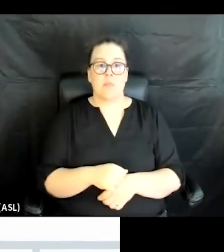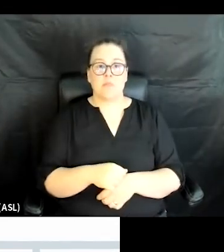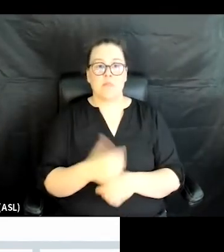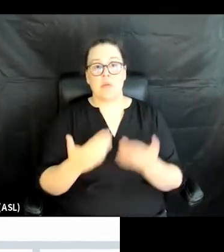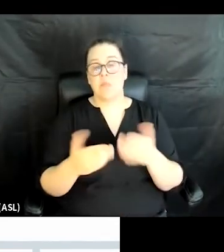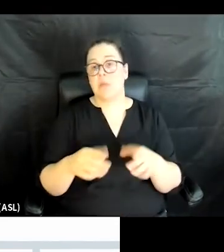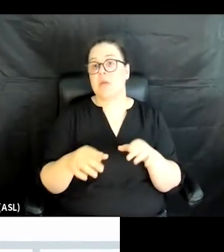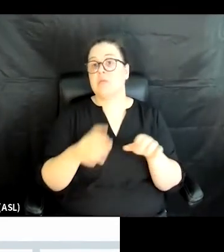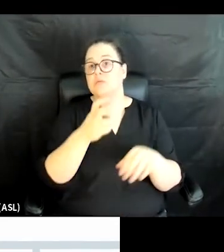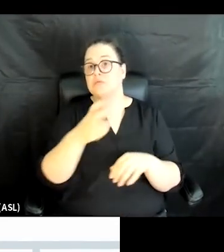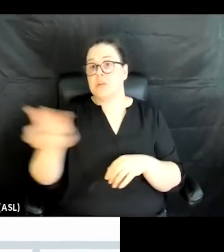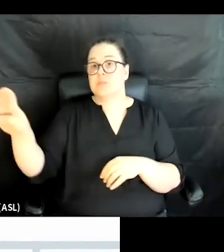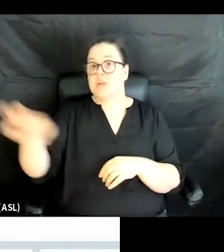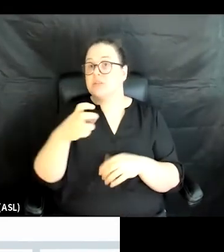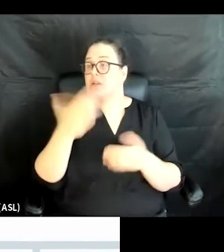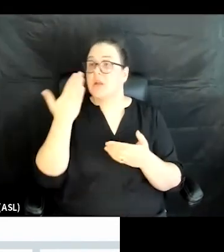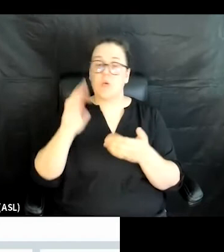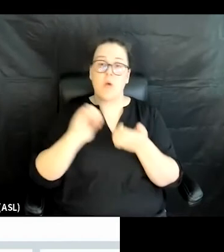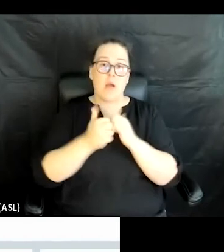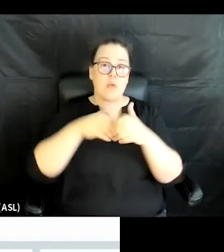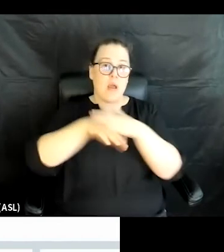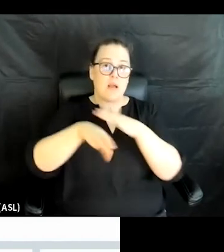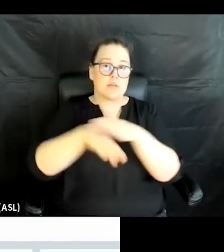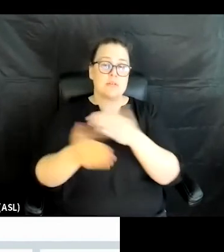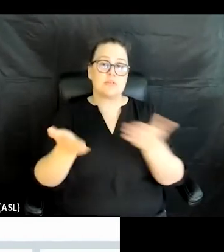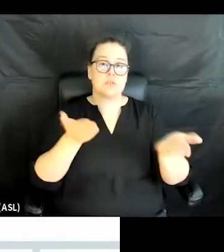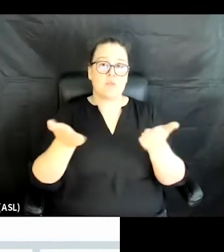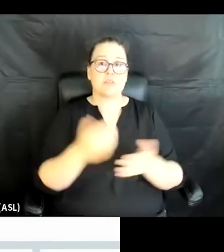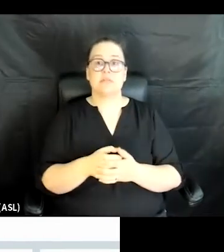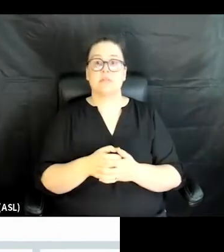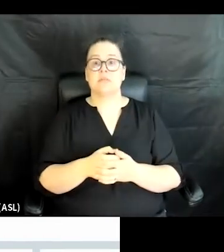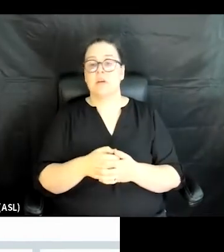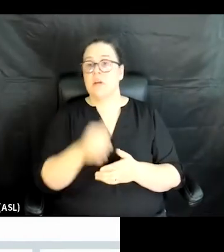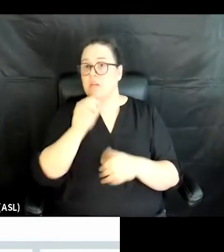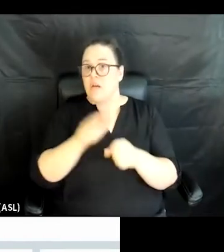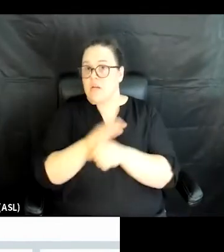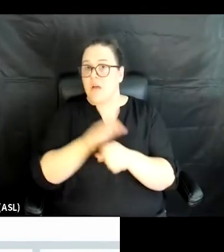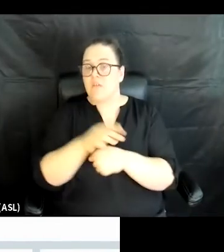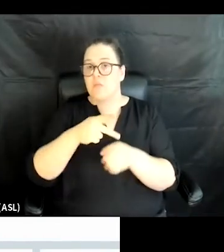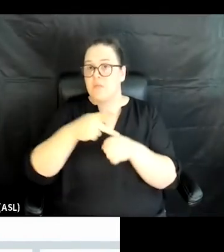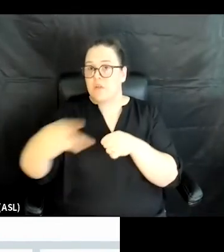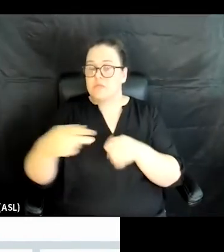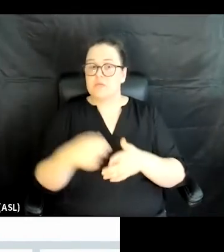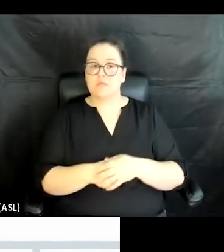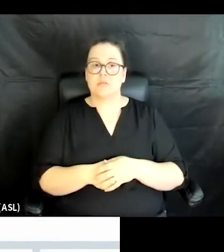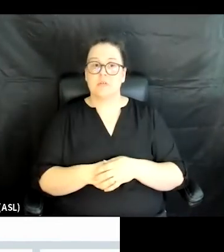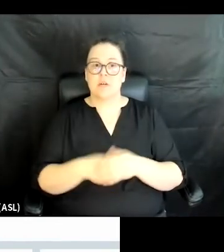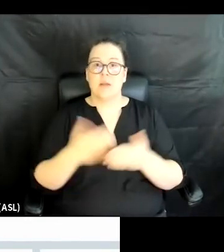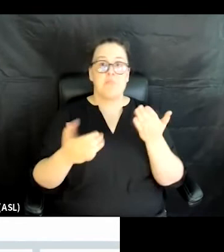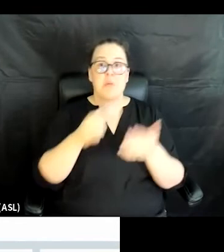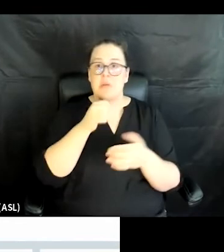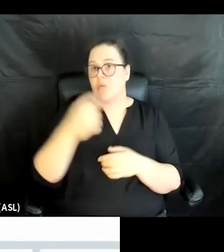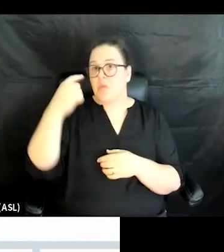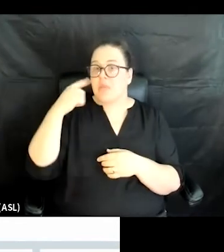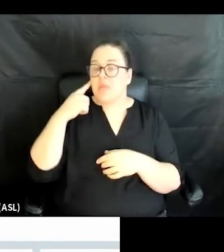to access the services, and the lack of professionals. And also, they don't think that the services are actually going to work